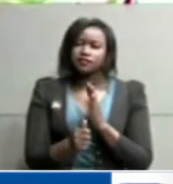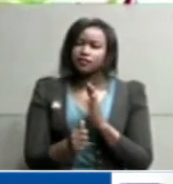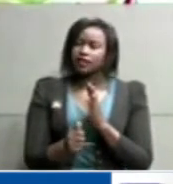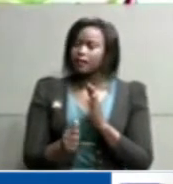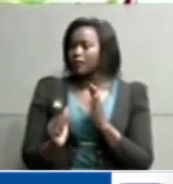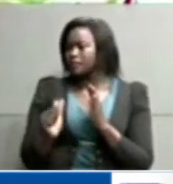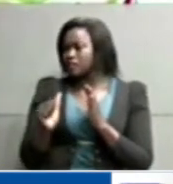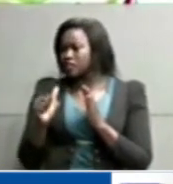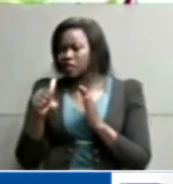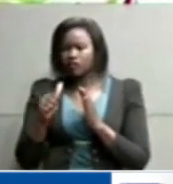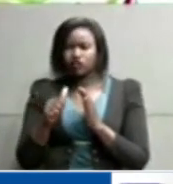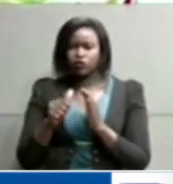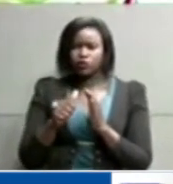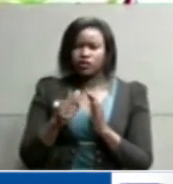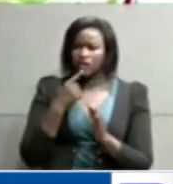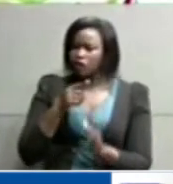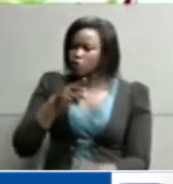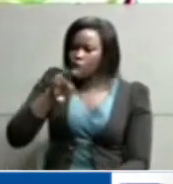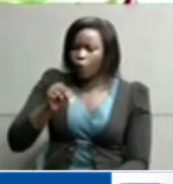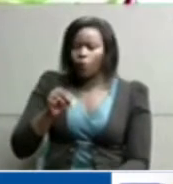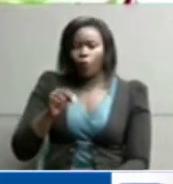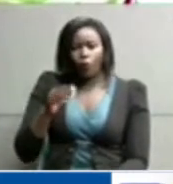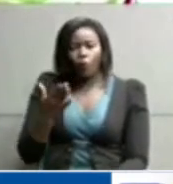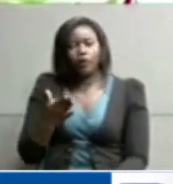refute or confirm,